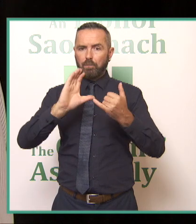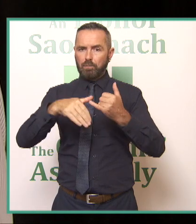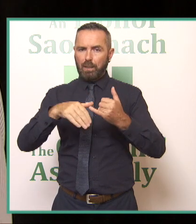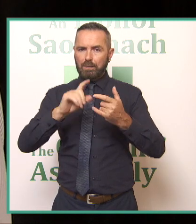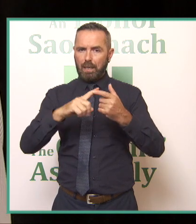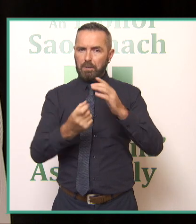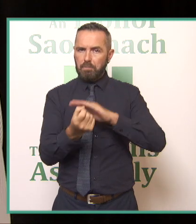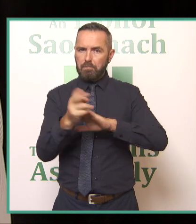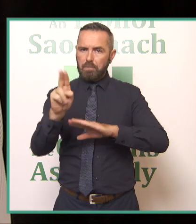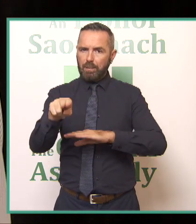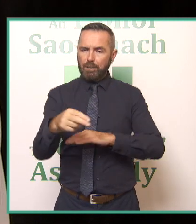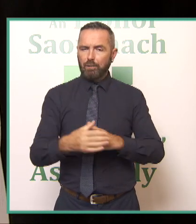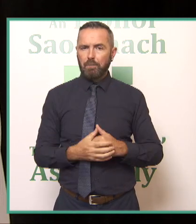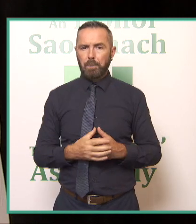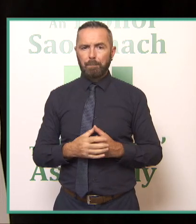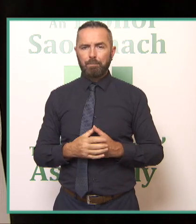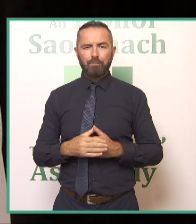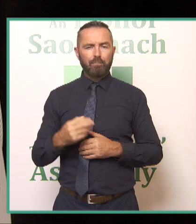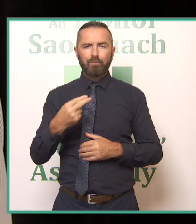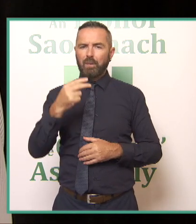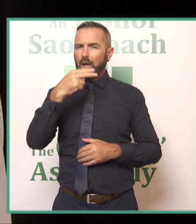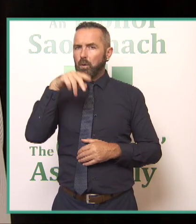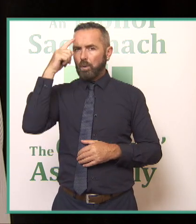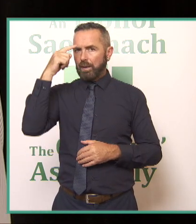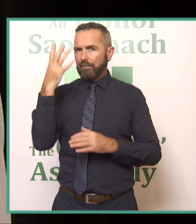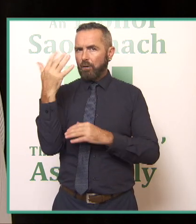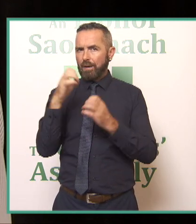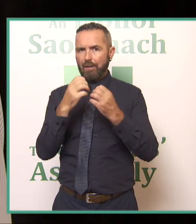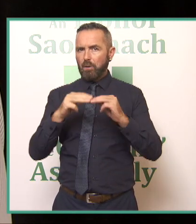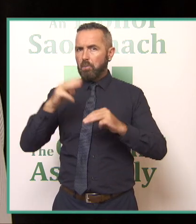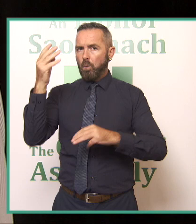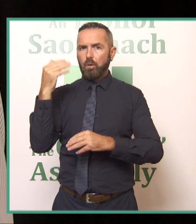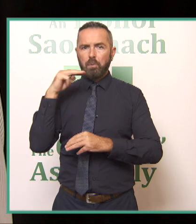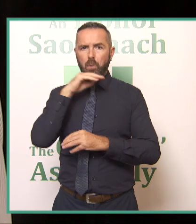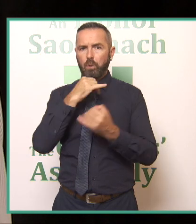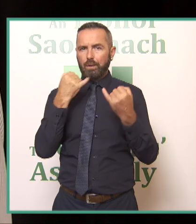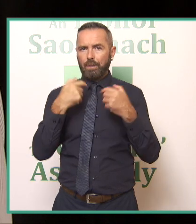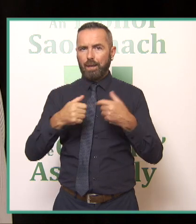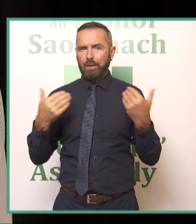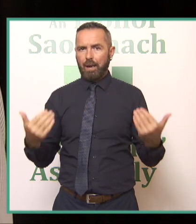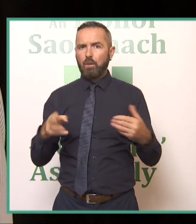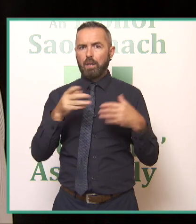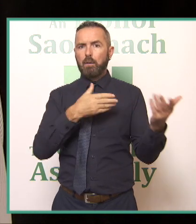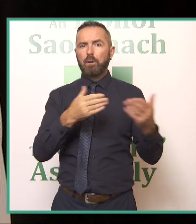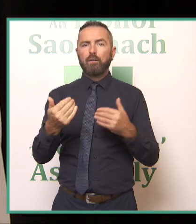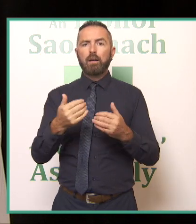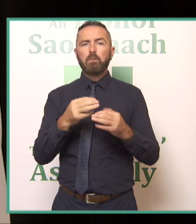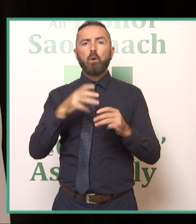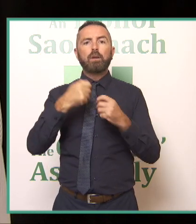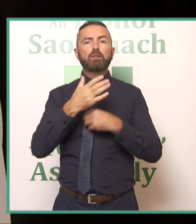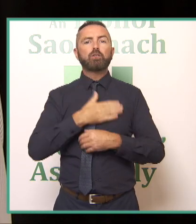forward. I don't think forests have ever been more important. They can provide so many solutions to things like biodiversity loss. Our